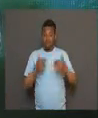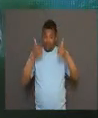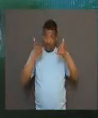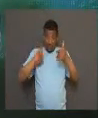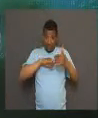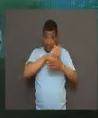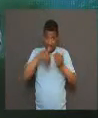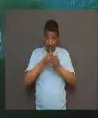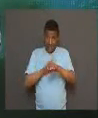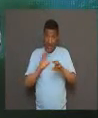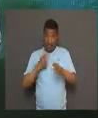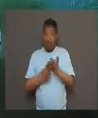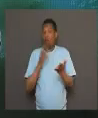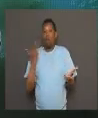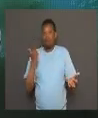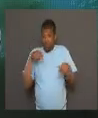That is all the time we have.